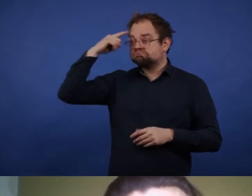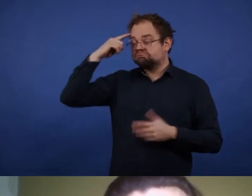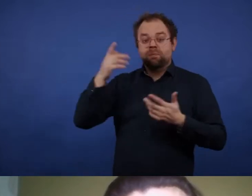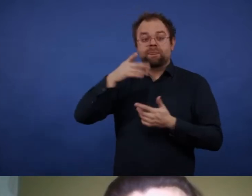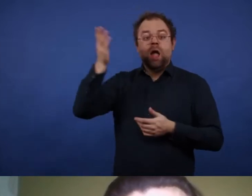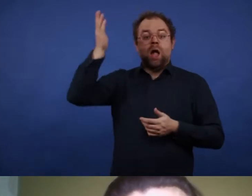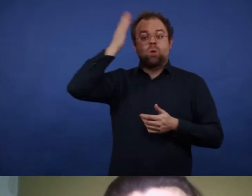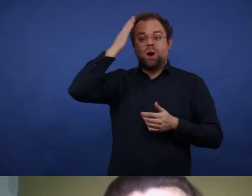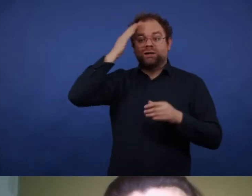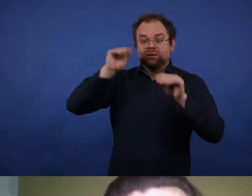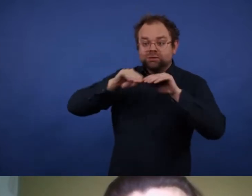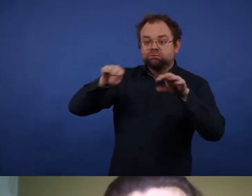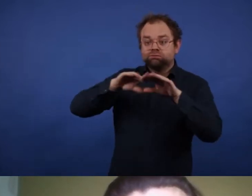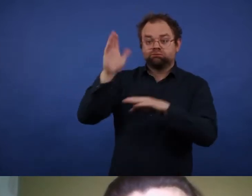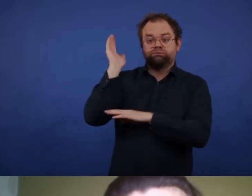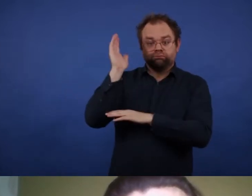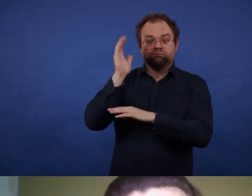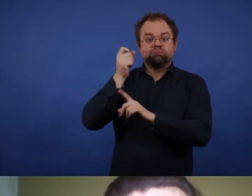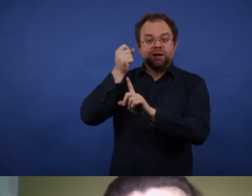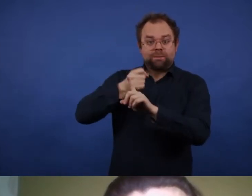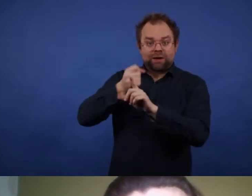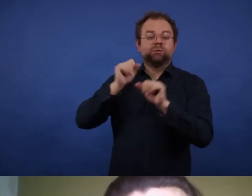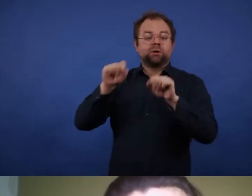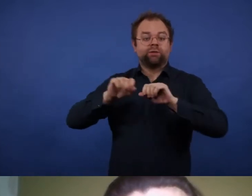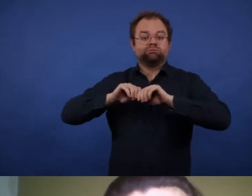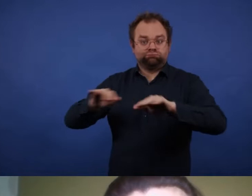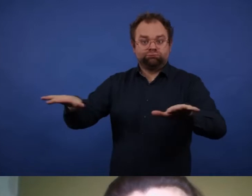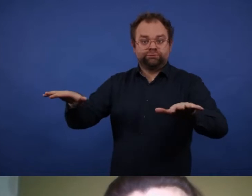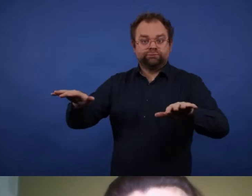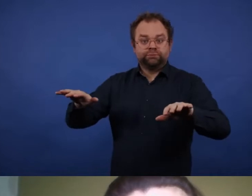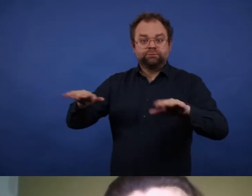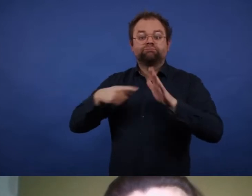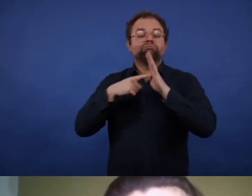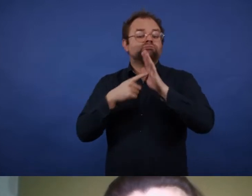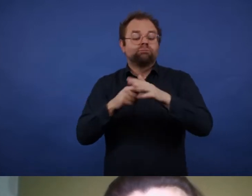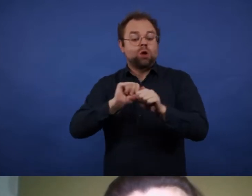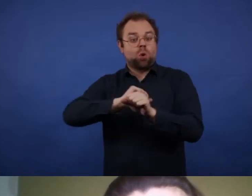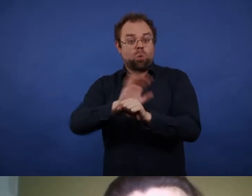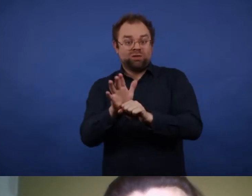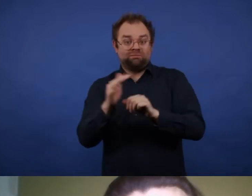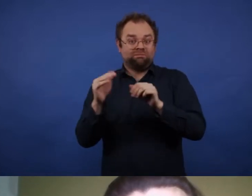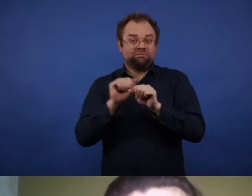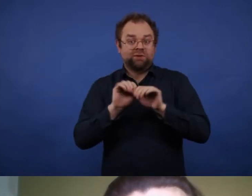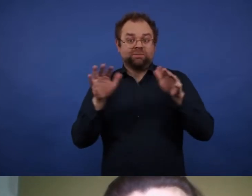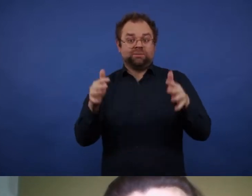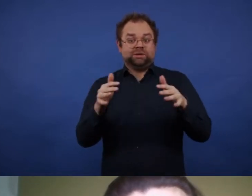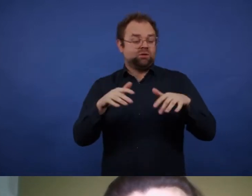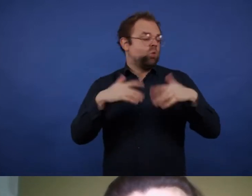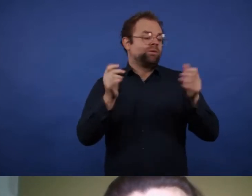of these services need to be conceived and designed in a way that are accessible to people with disability as well.